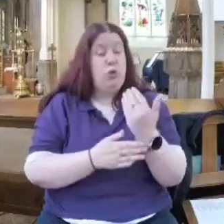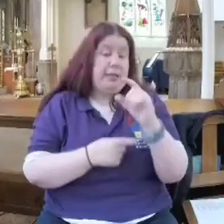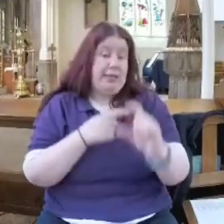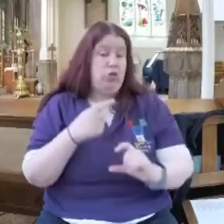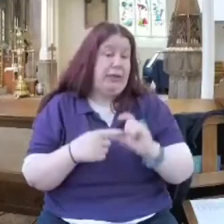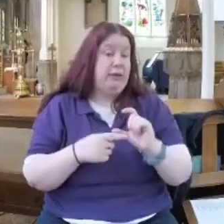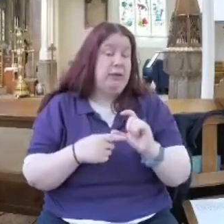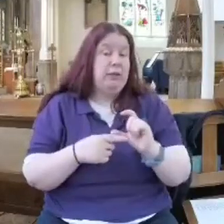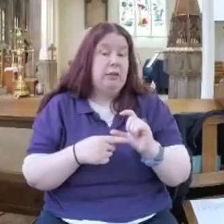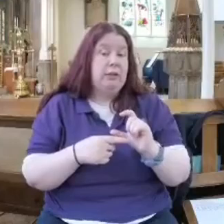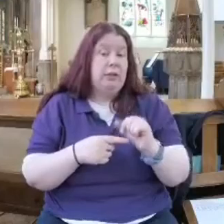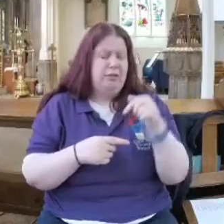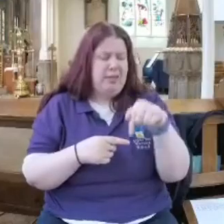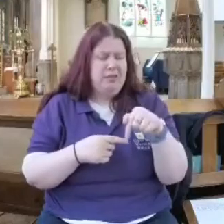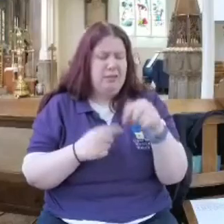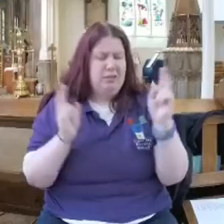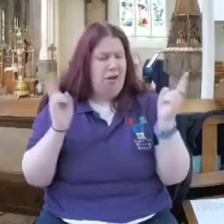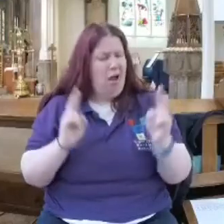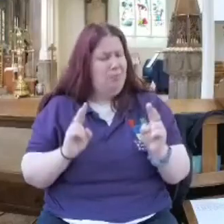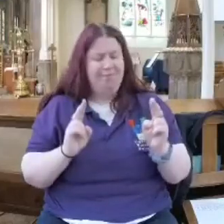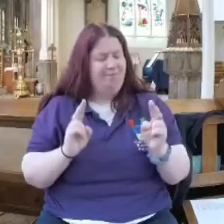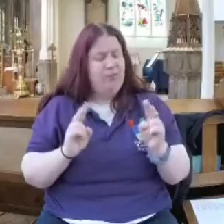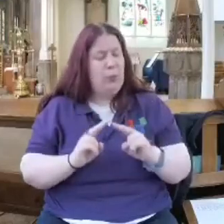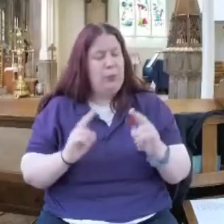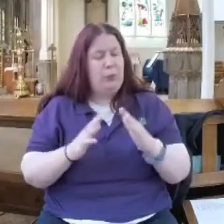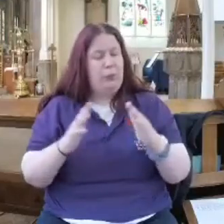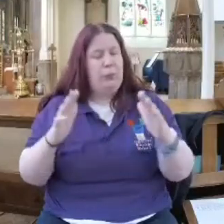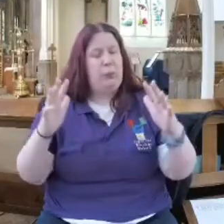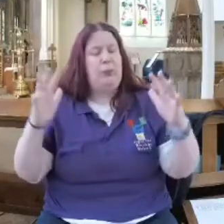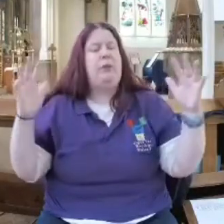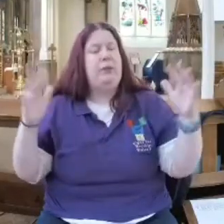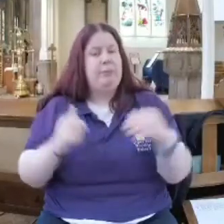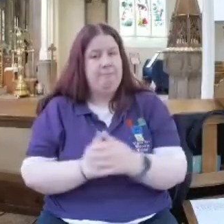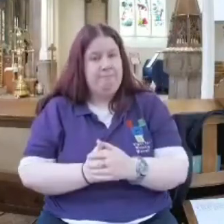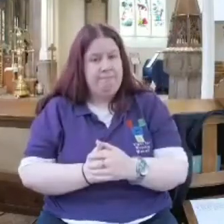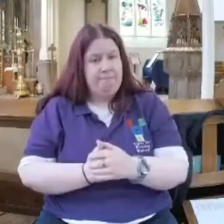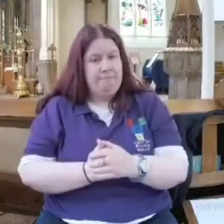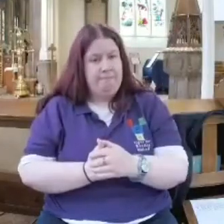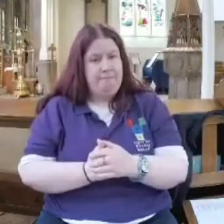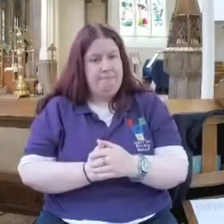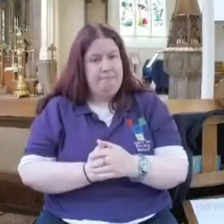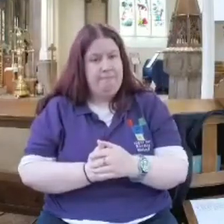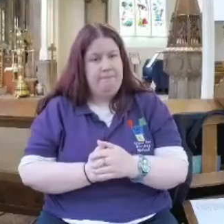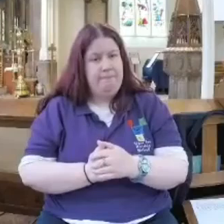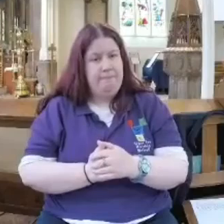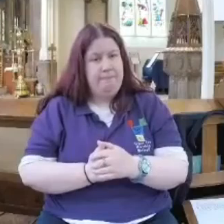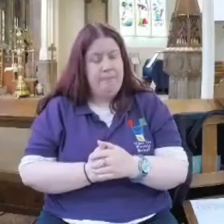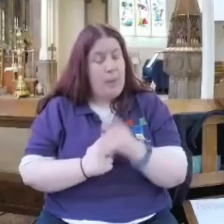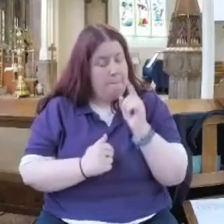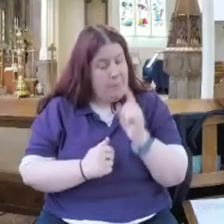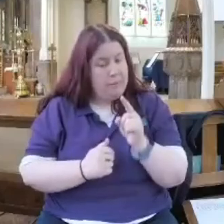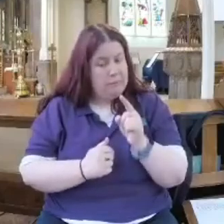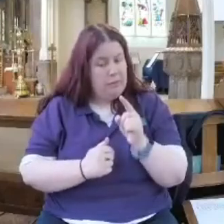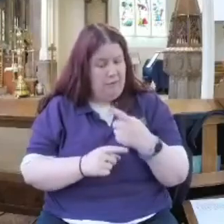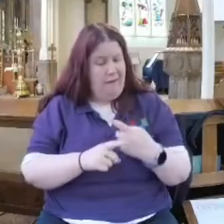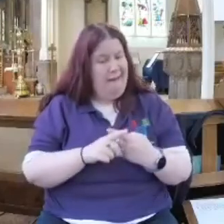appears that this decline is being reversed in England. But if we escape from this narrow English